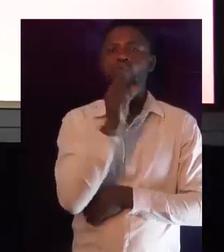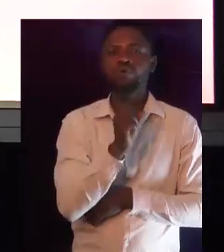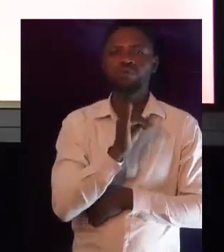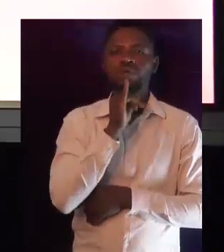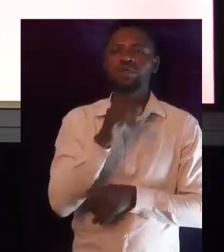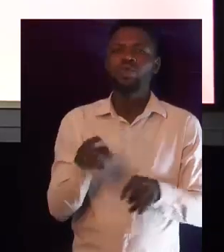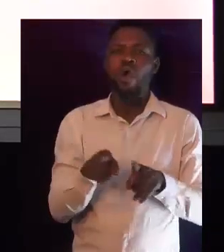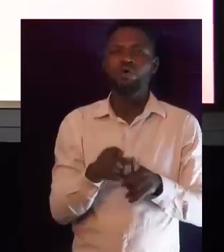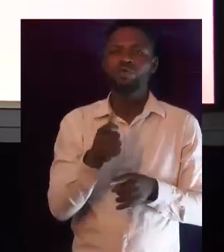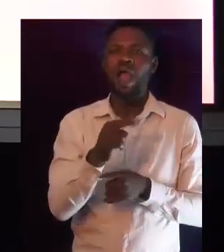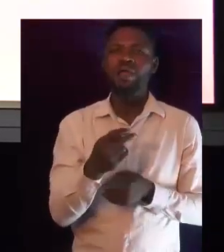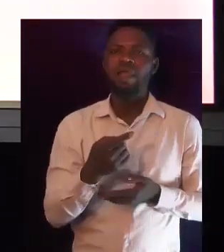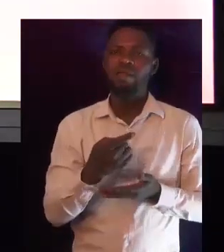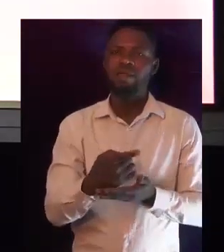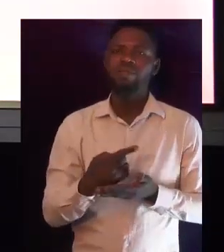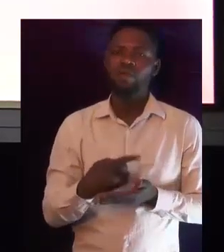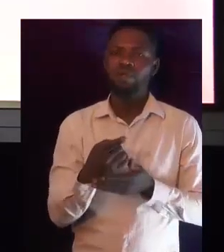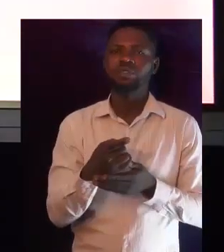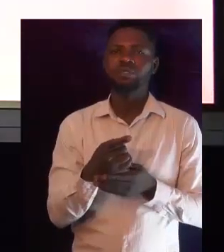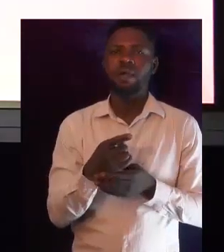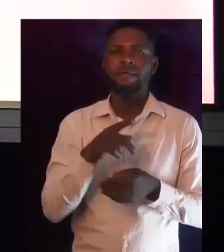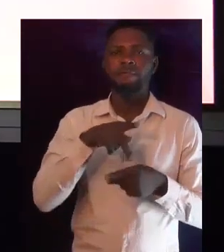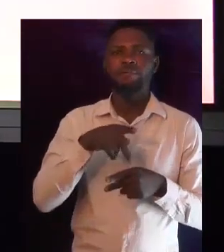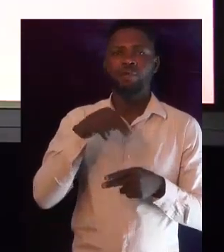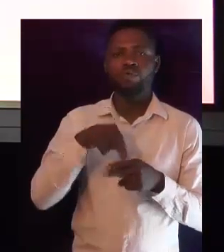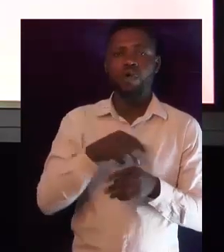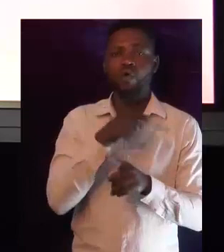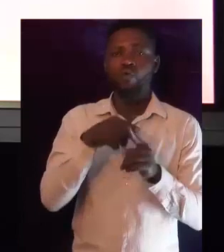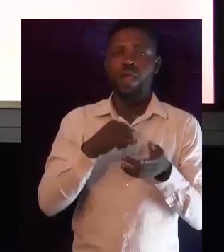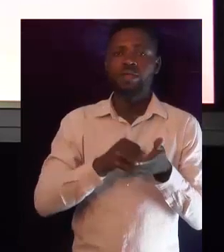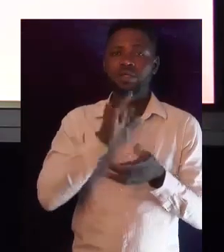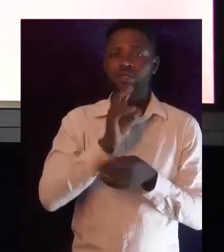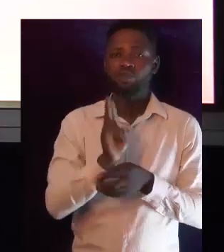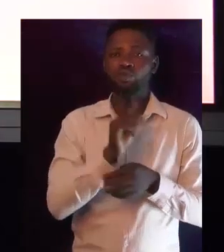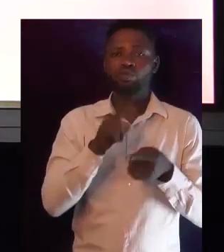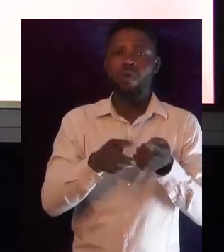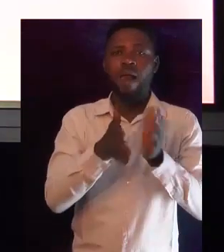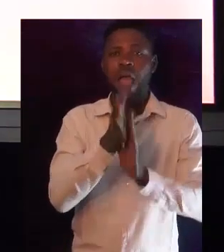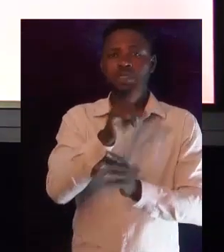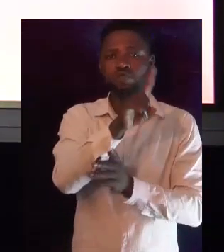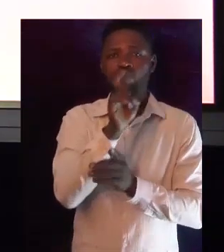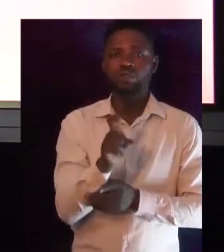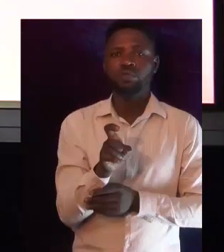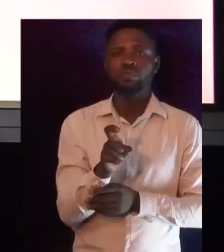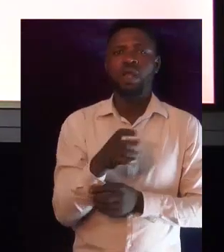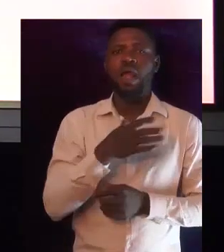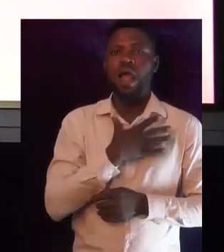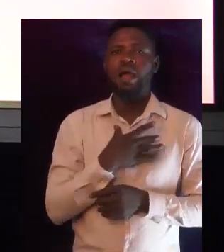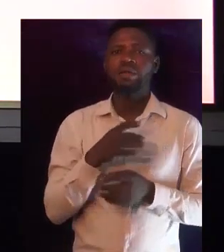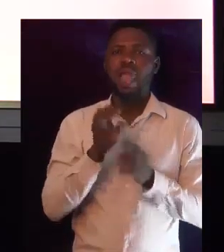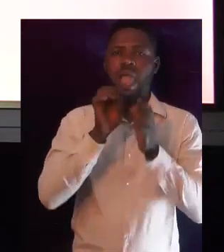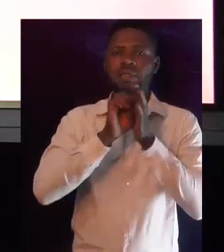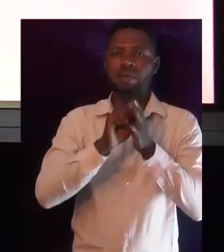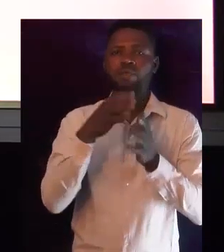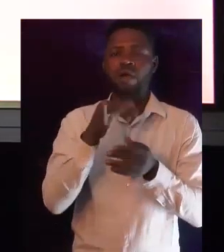Whose is also an interrogative pronoun when it is used to ask question.